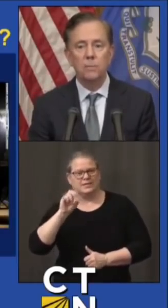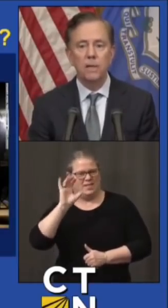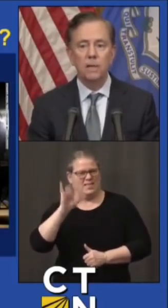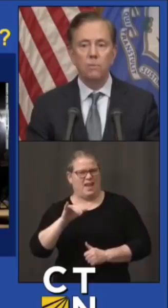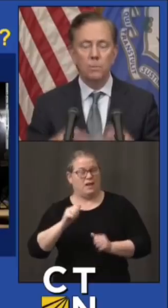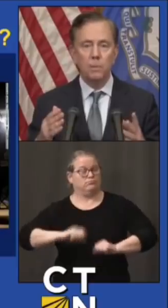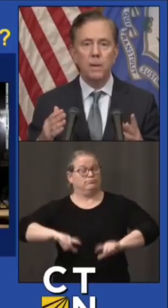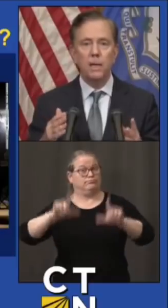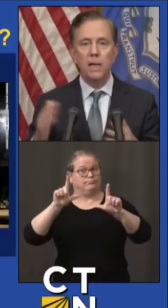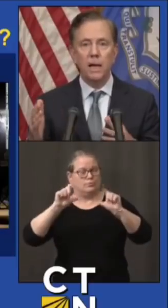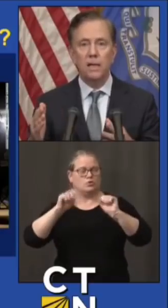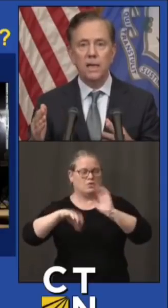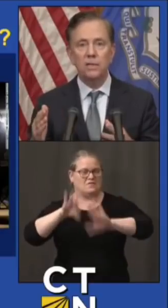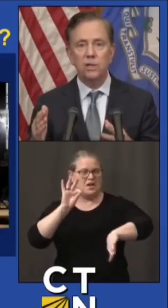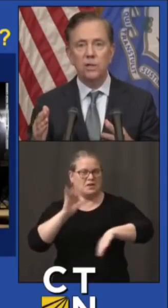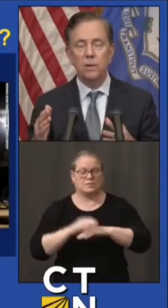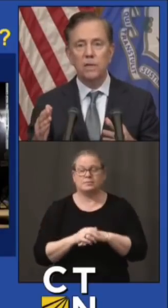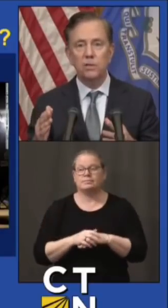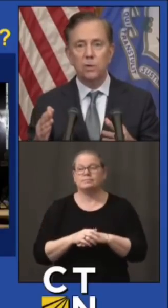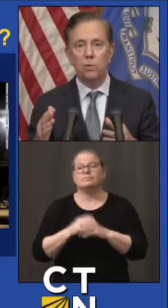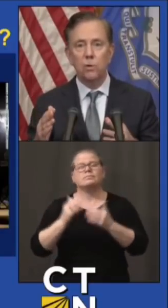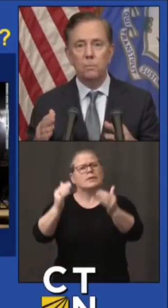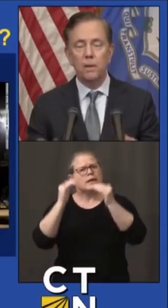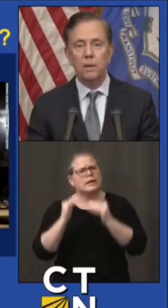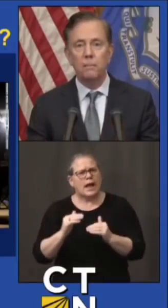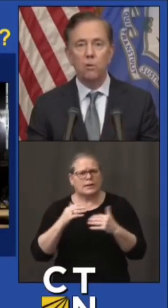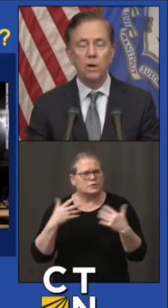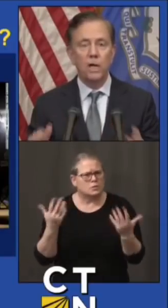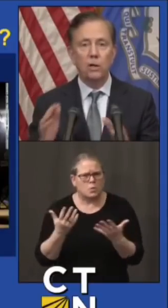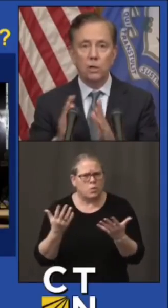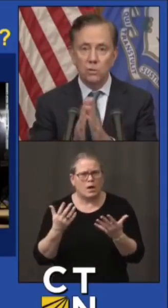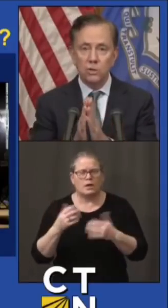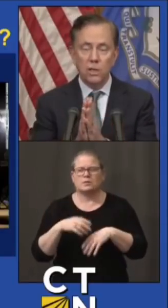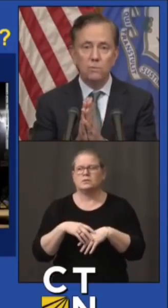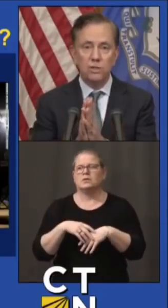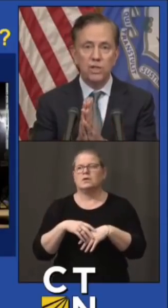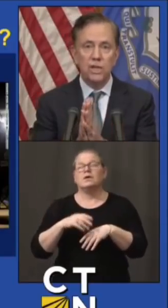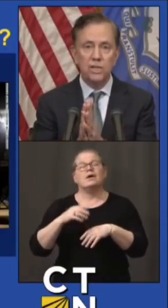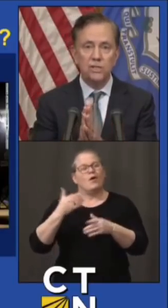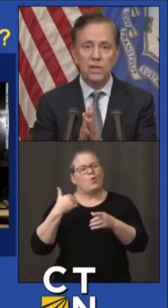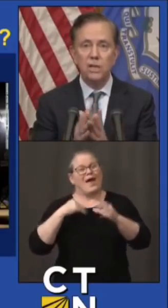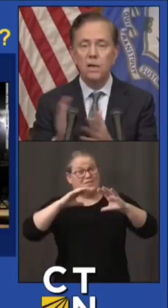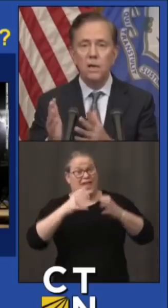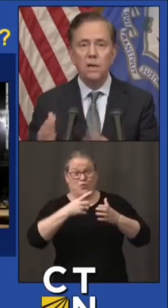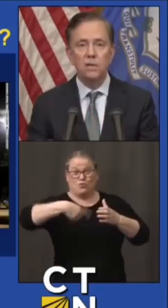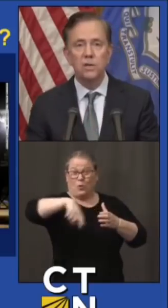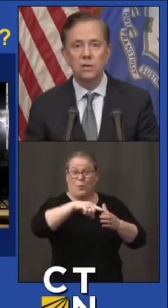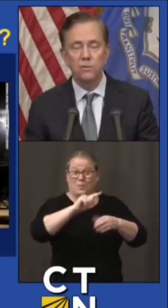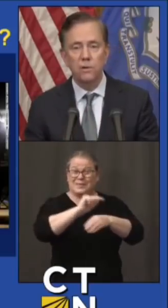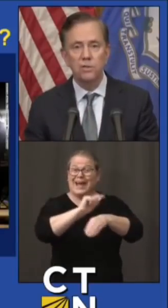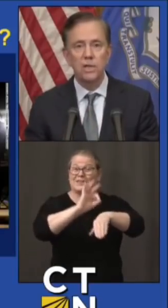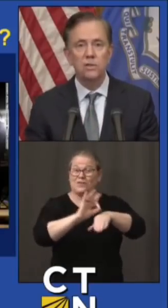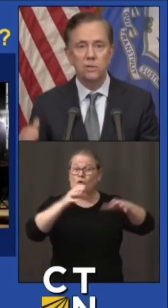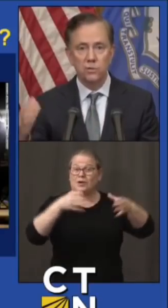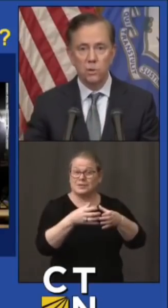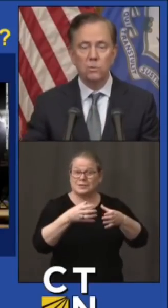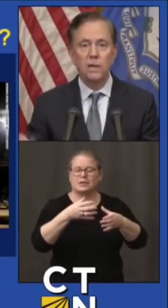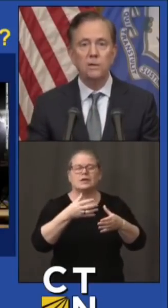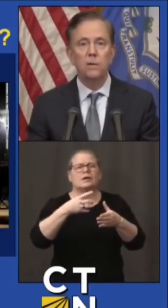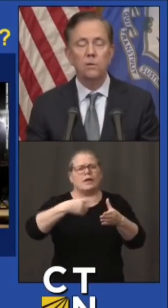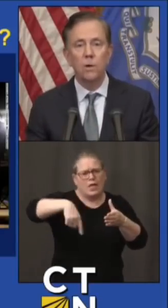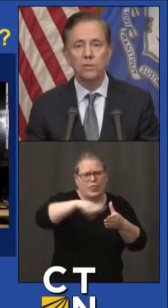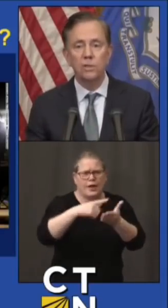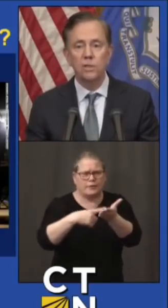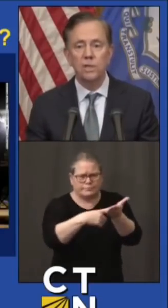allocation committee will be meeting. Allocation committee is the group that I'm working closely with CDC, the Centers for Disease Control